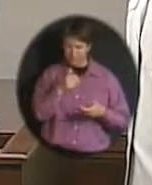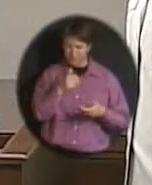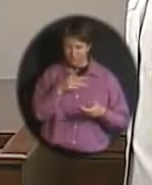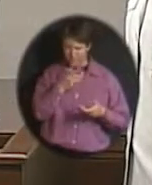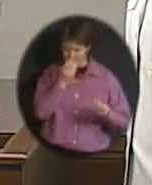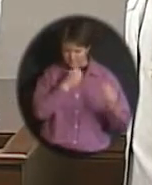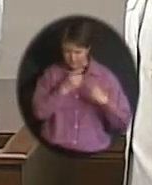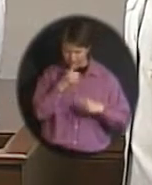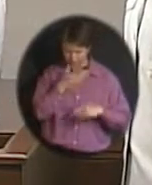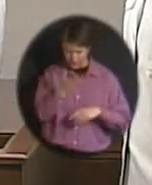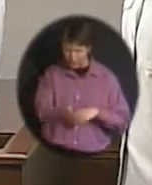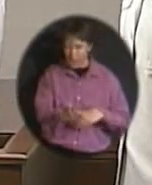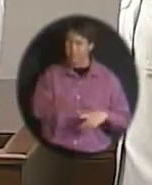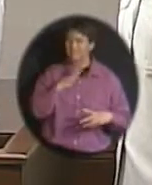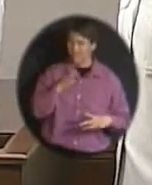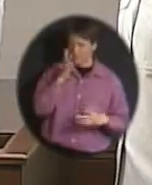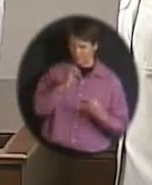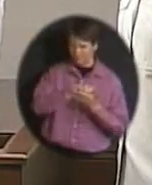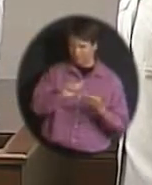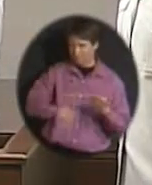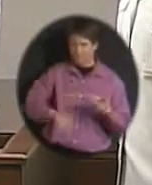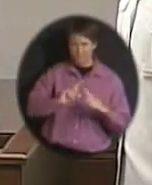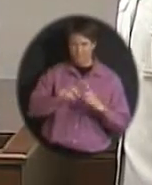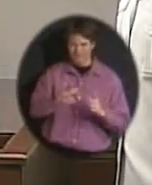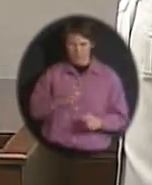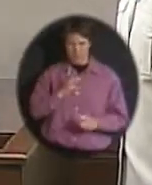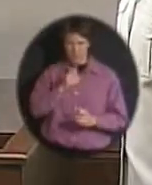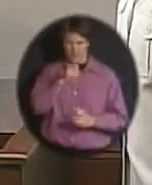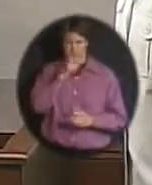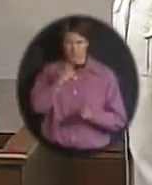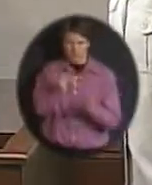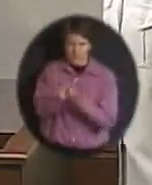but we won't take a formal lunch count. Okay.